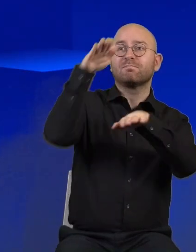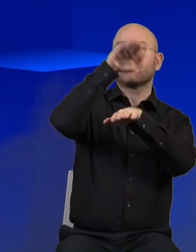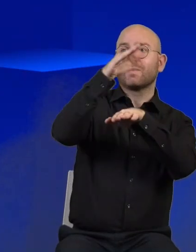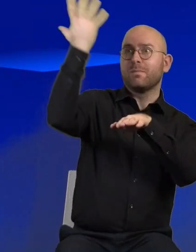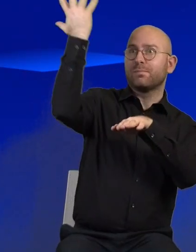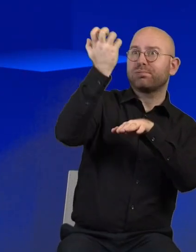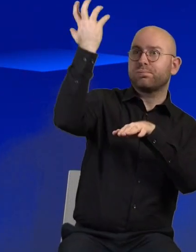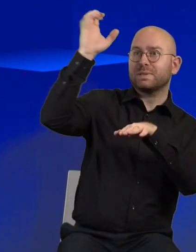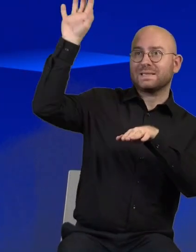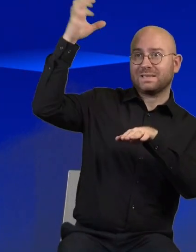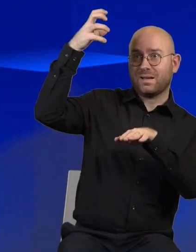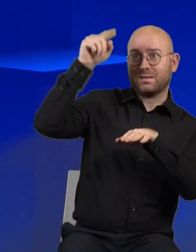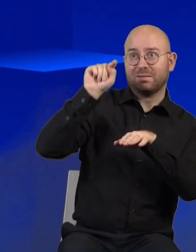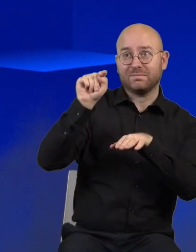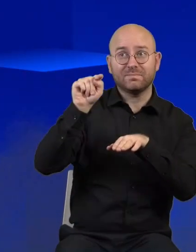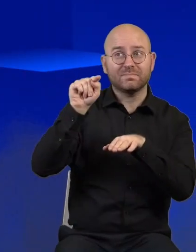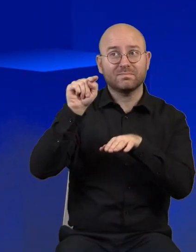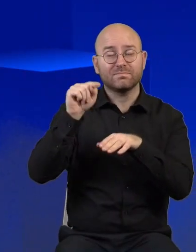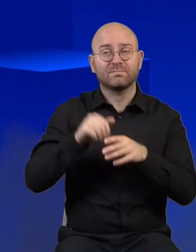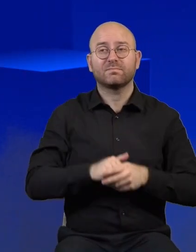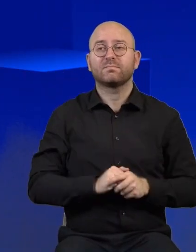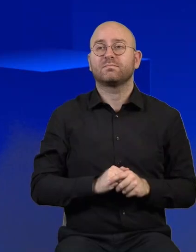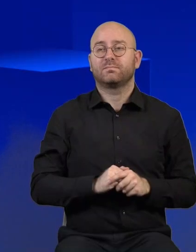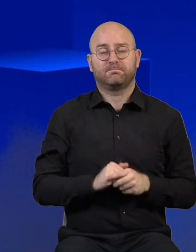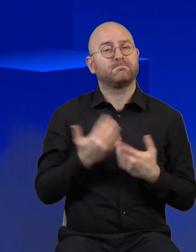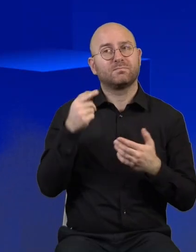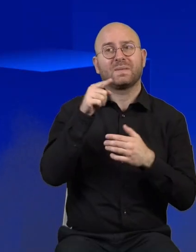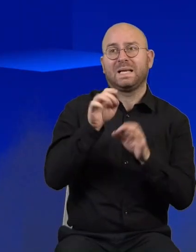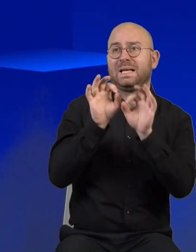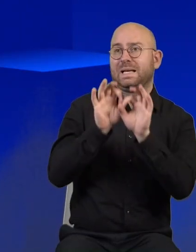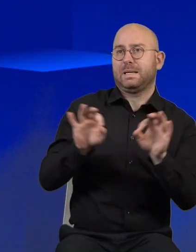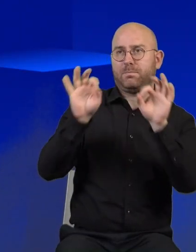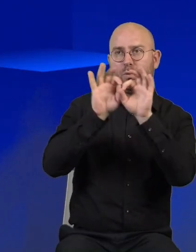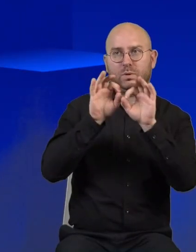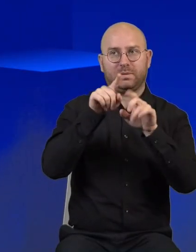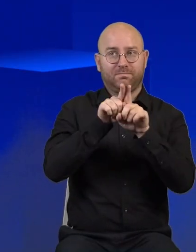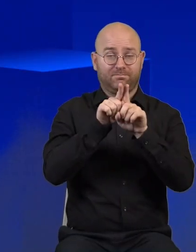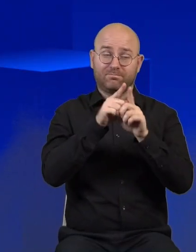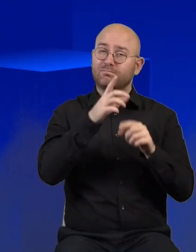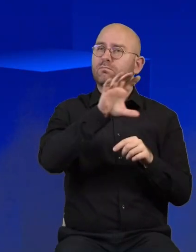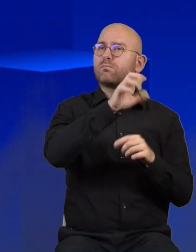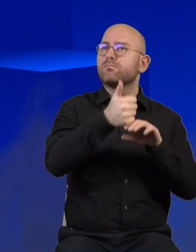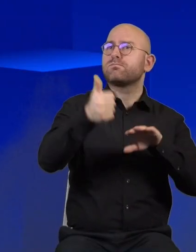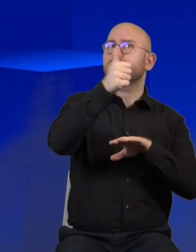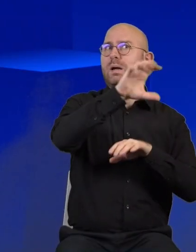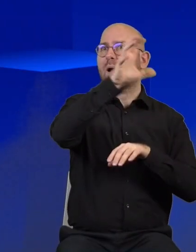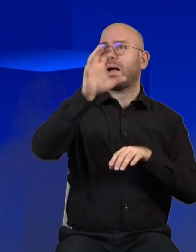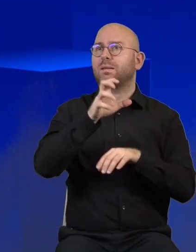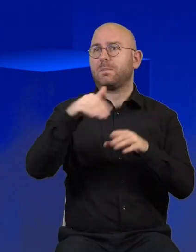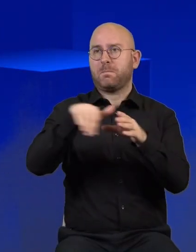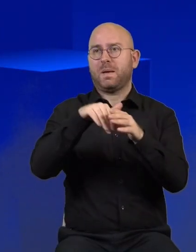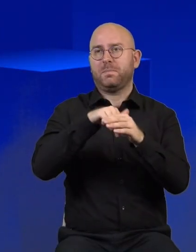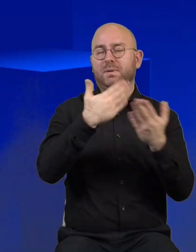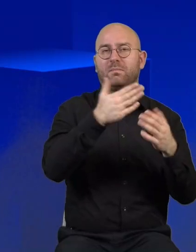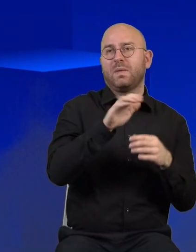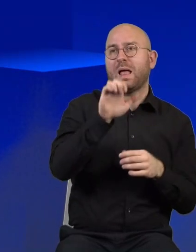especially in the member states in the east of Europe, the points of where charging infrastructure is available